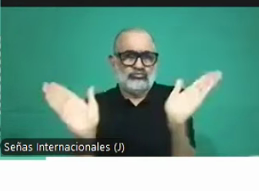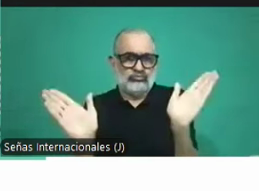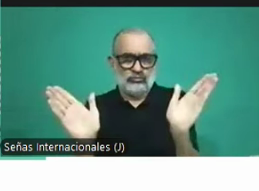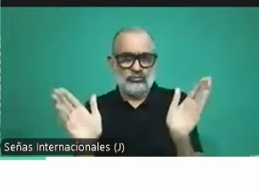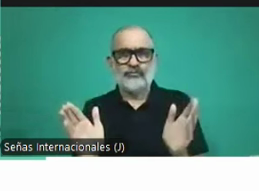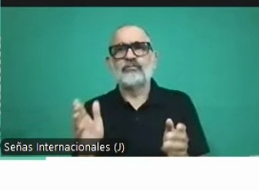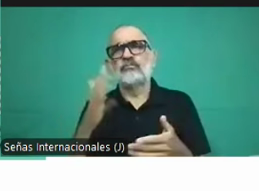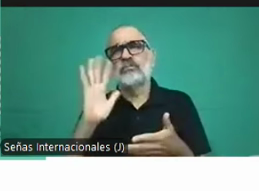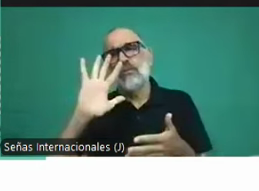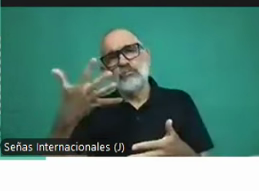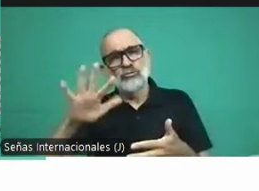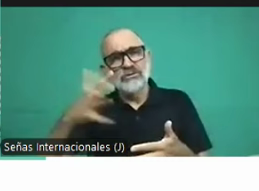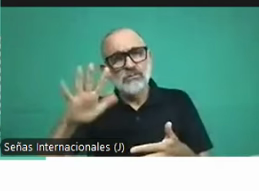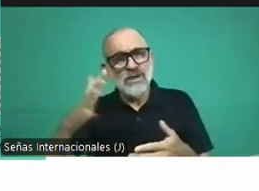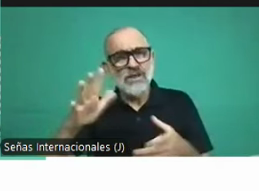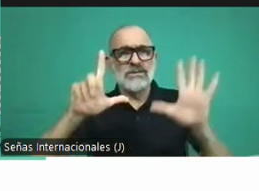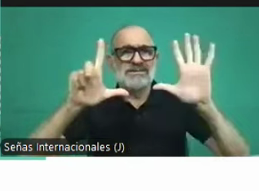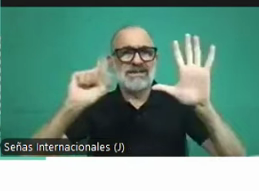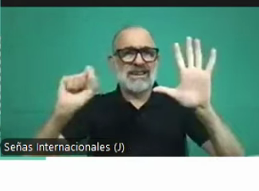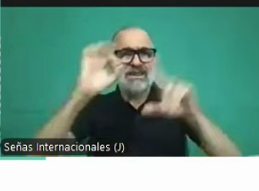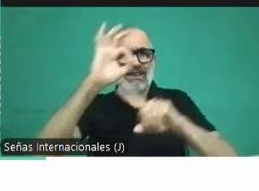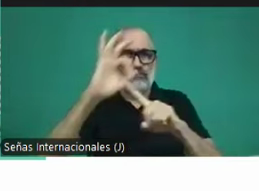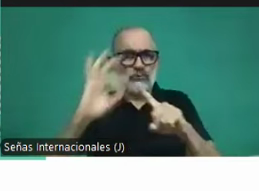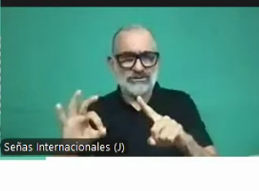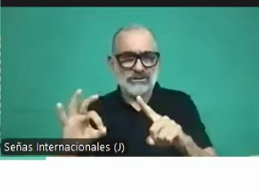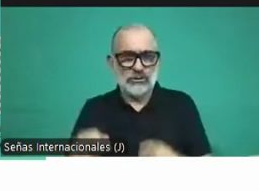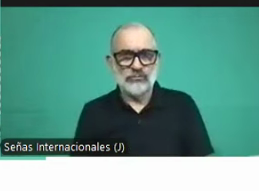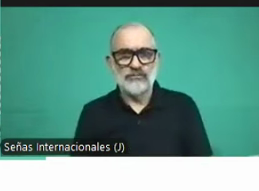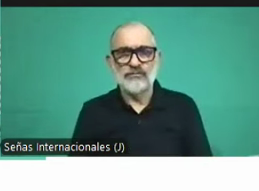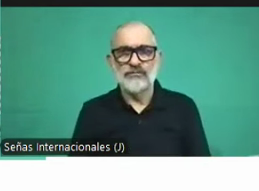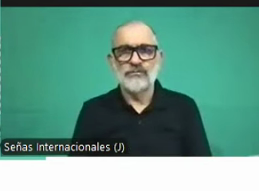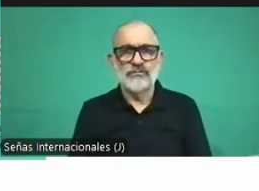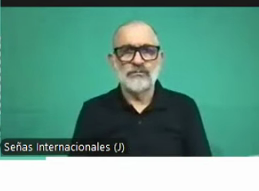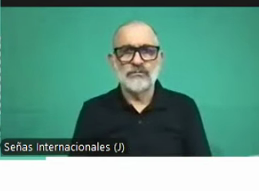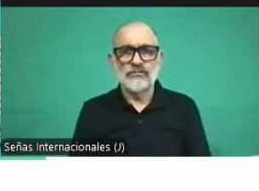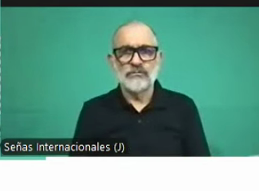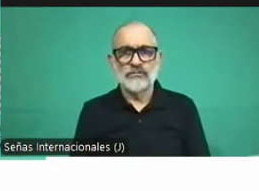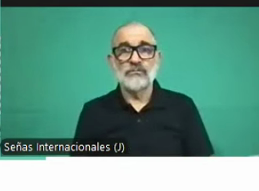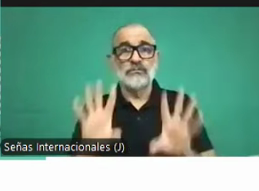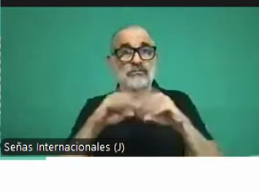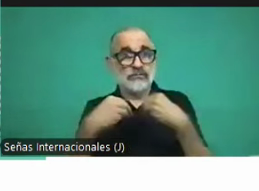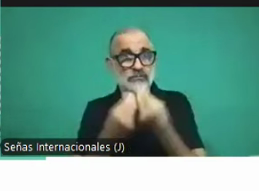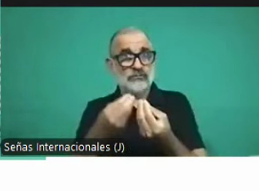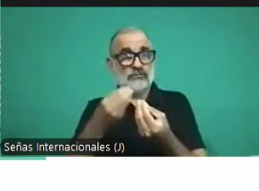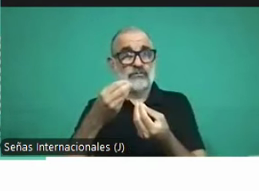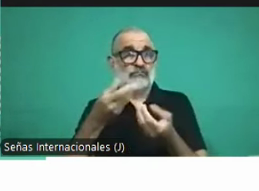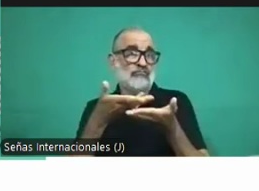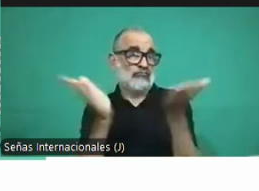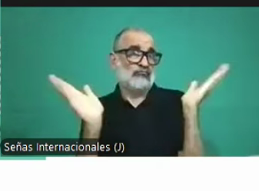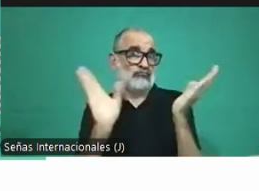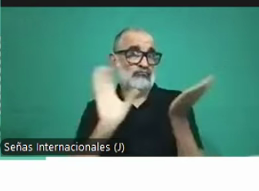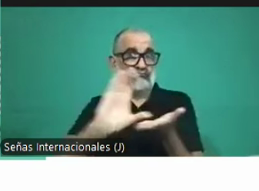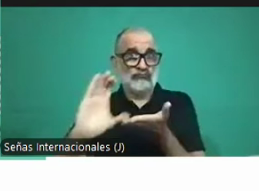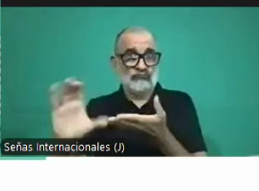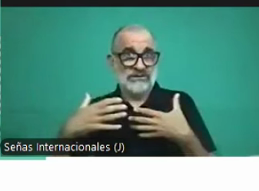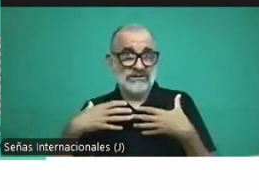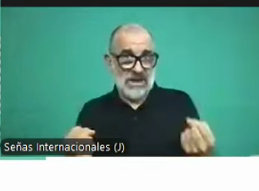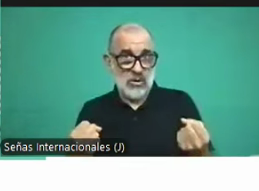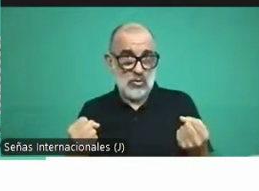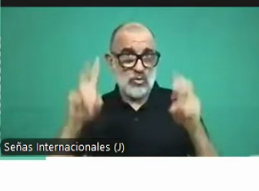and 60% approximately del gasto 60% of the penitenciario. expenditure in En cuanto al gasto de public health. bolsillo, que va a ser In el foco de reference esta to